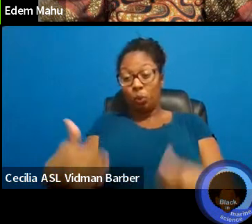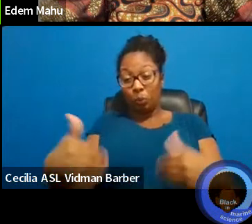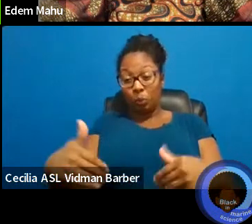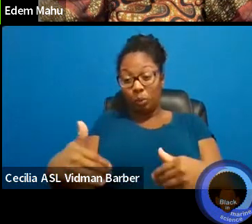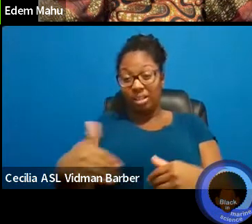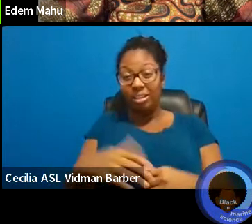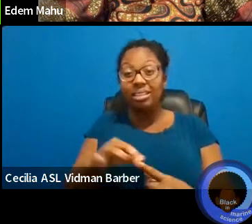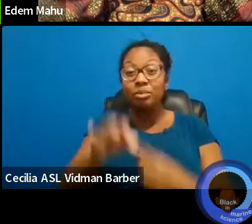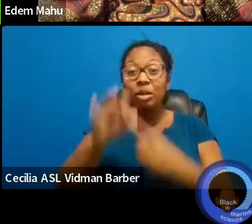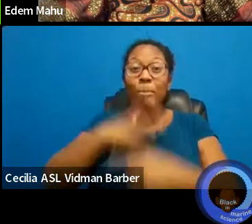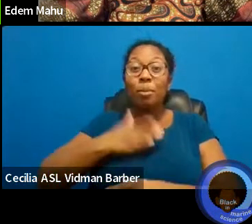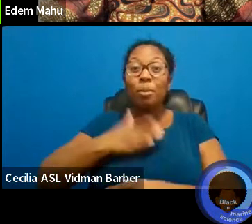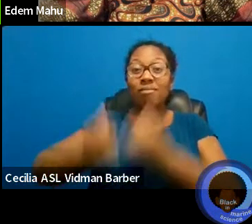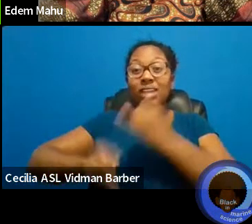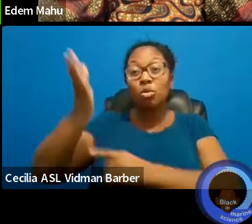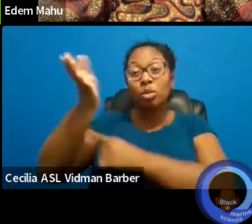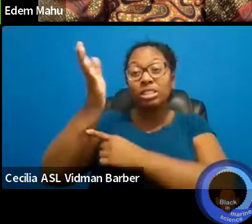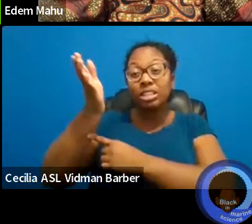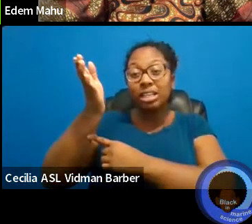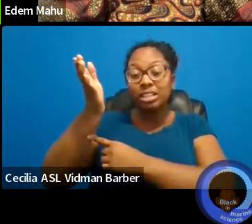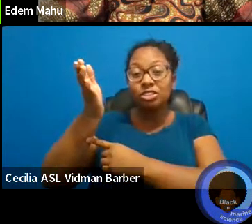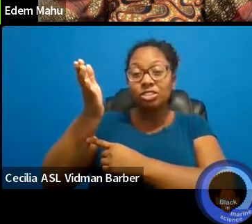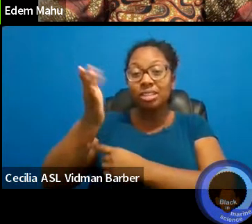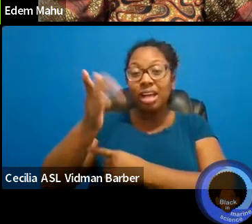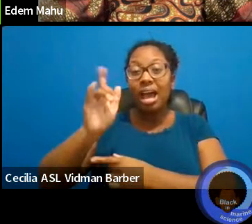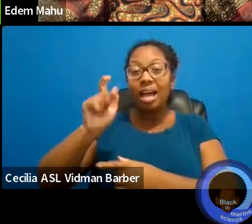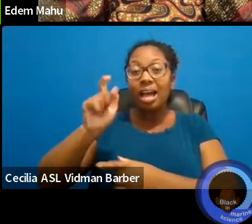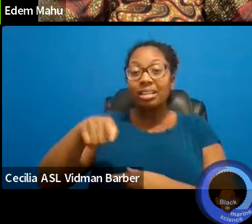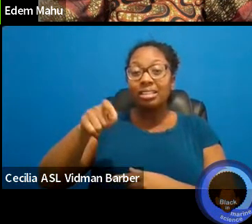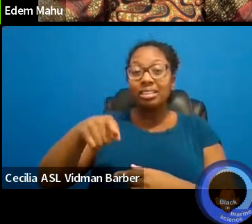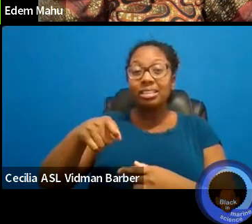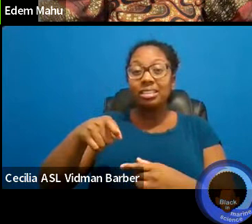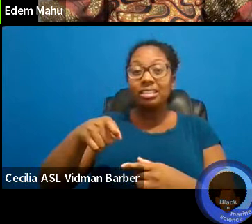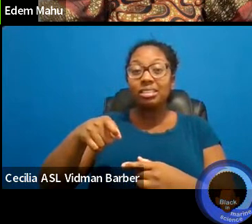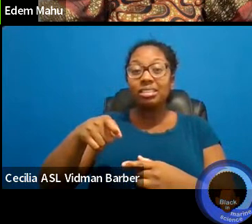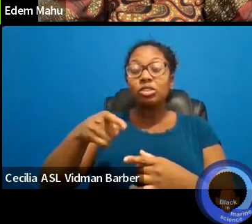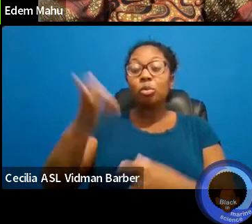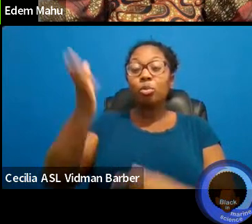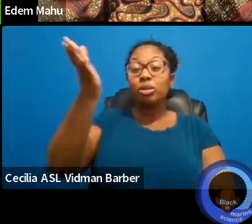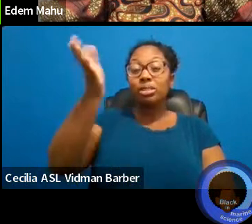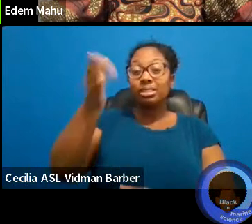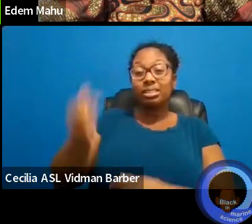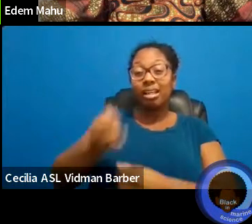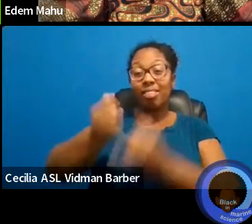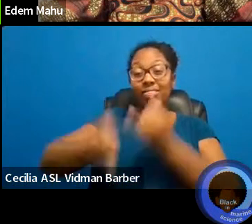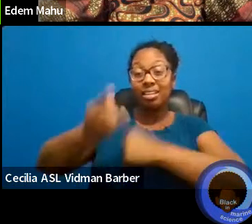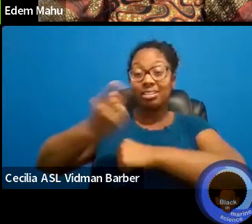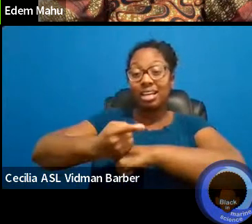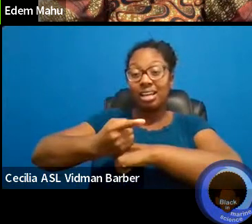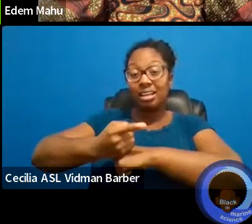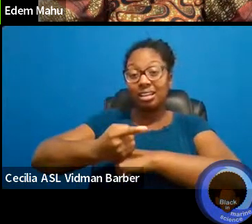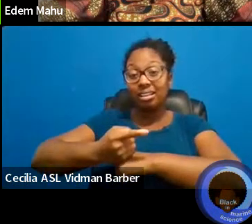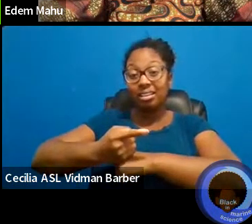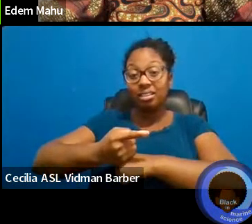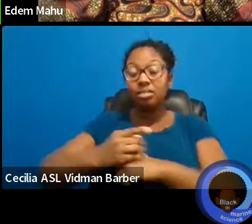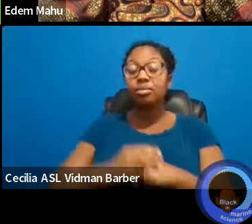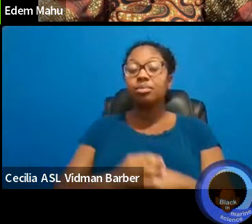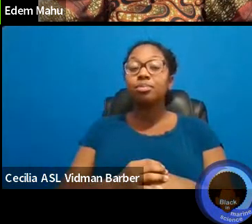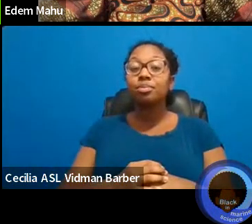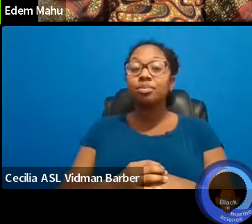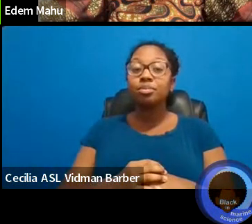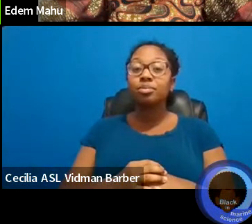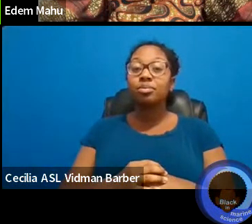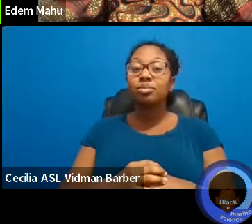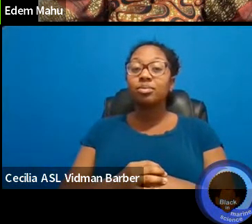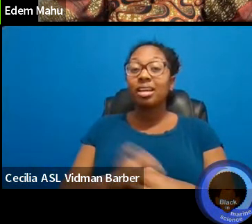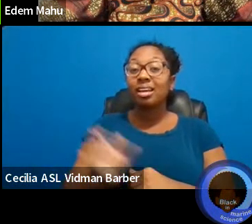final presentation, we had a project, so we had to present on the final day of the internship. And on the final presentation, I had